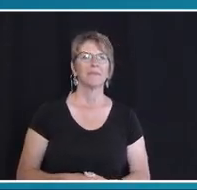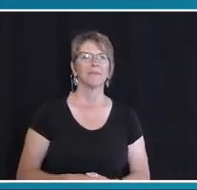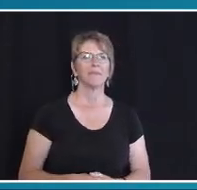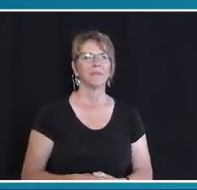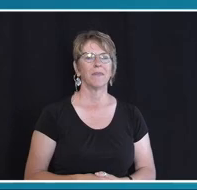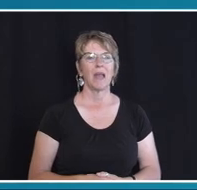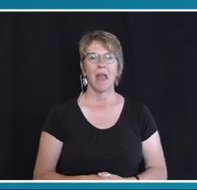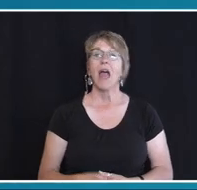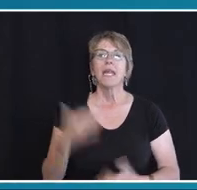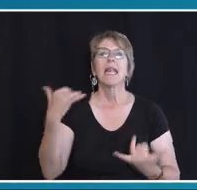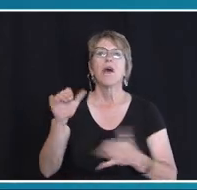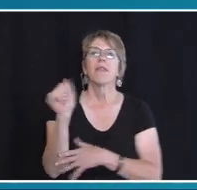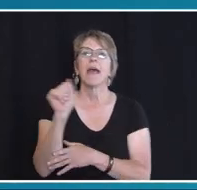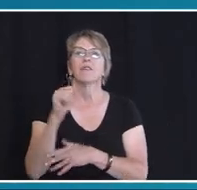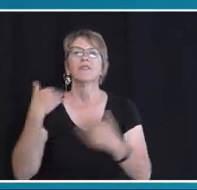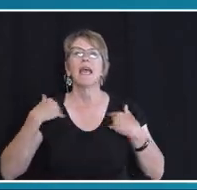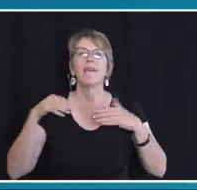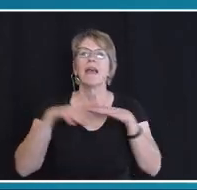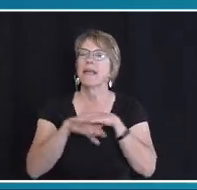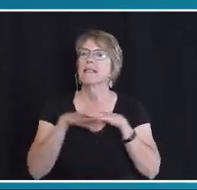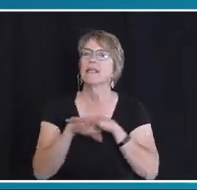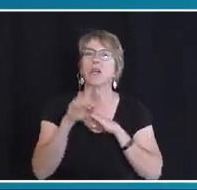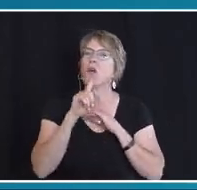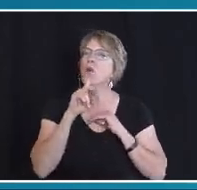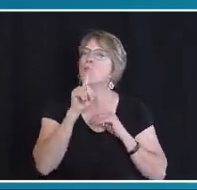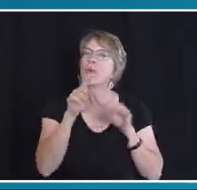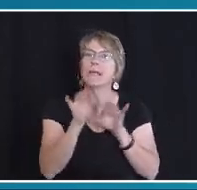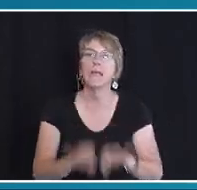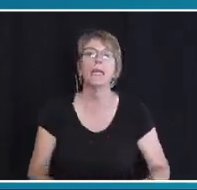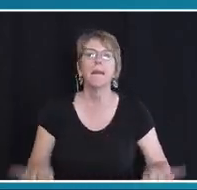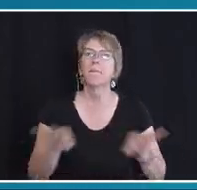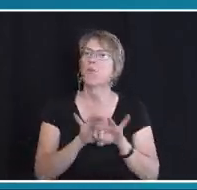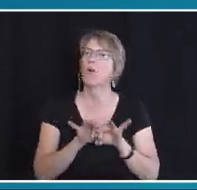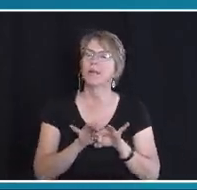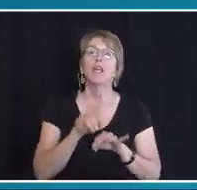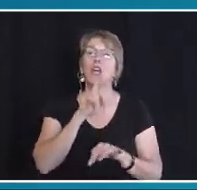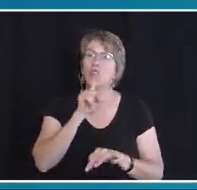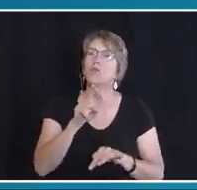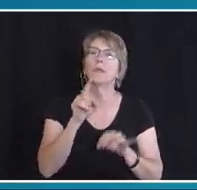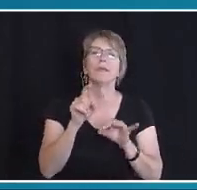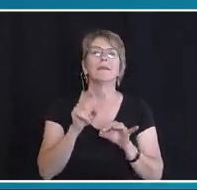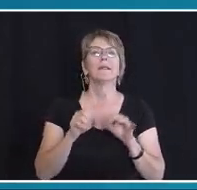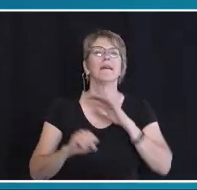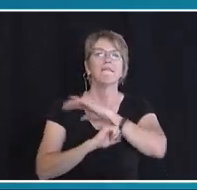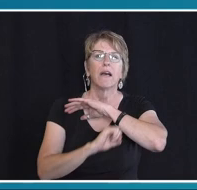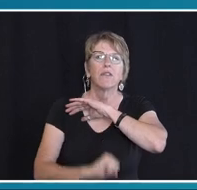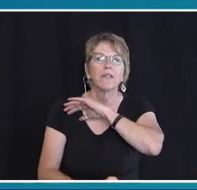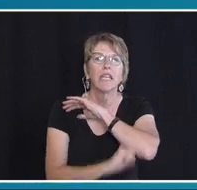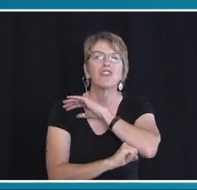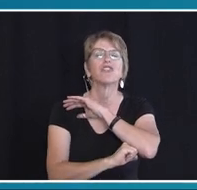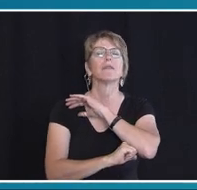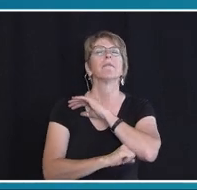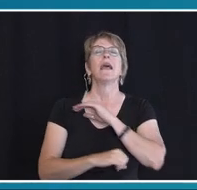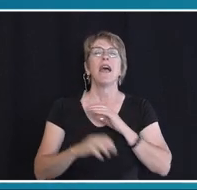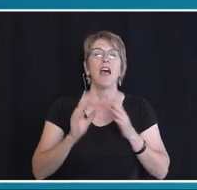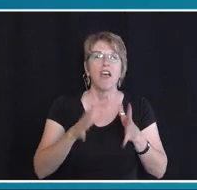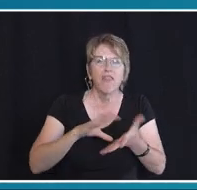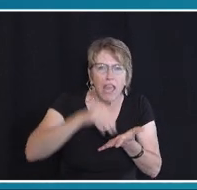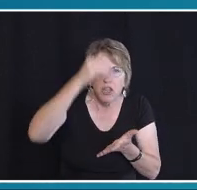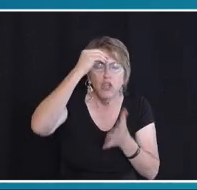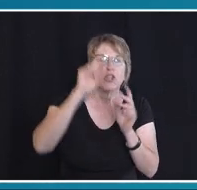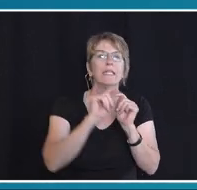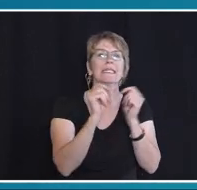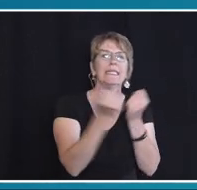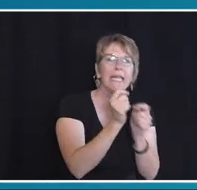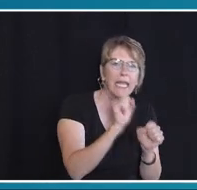For the athletes to have access to these sports is really important as a formative experience. So the athletes, they learn things like leadership skills and teamwork skills, good